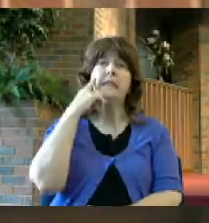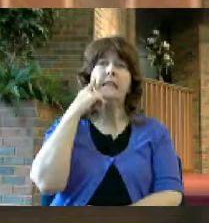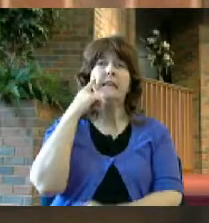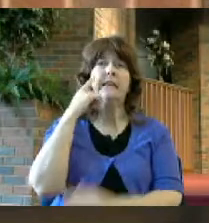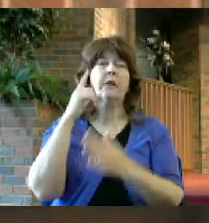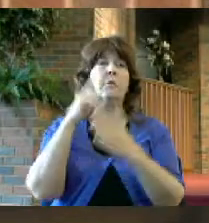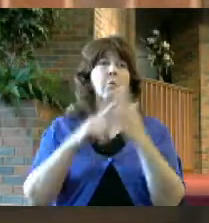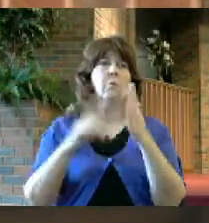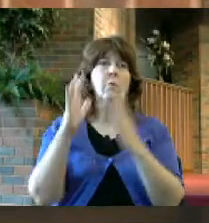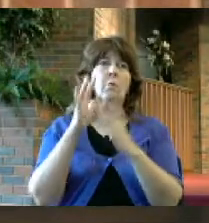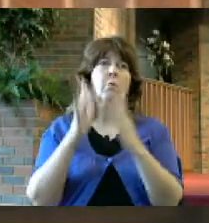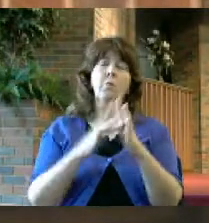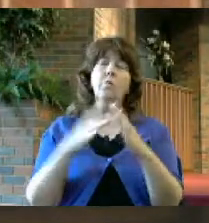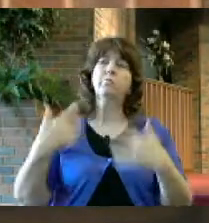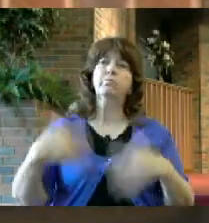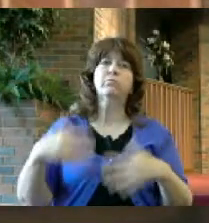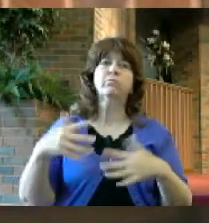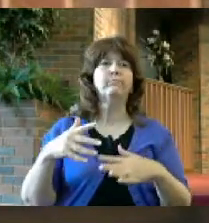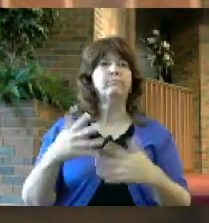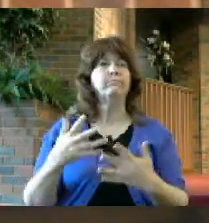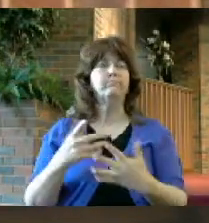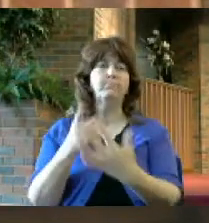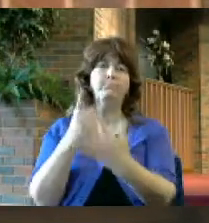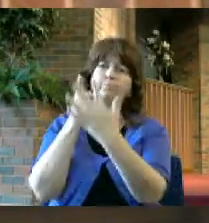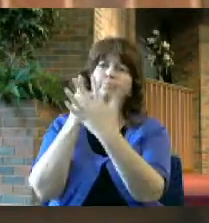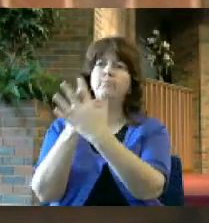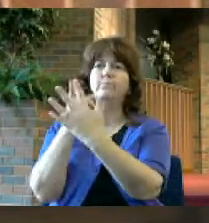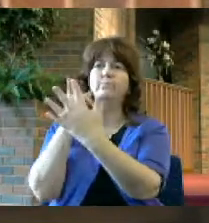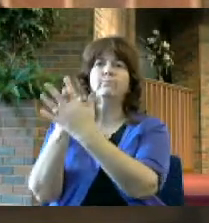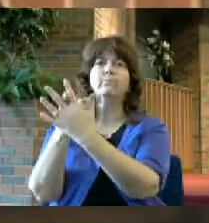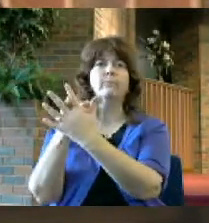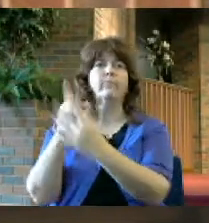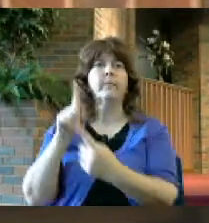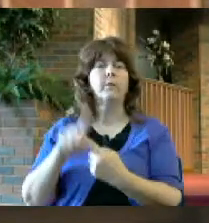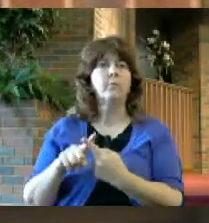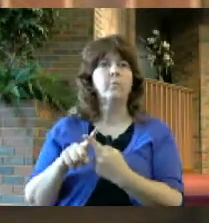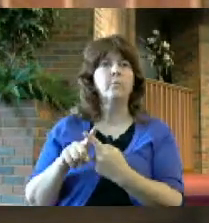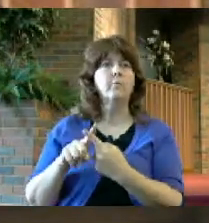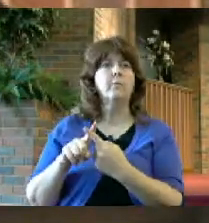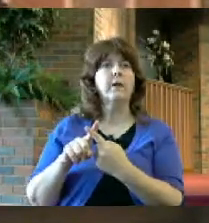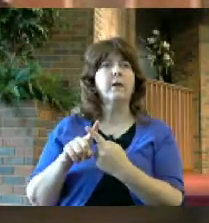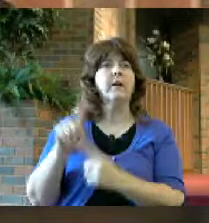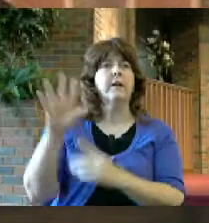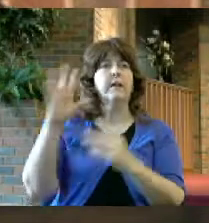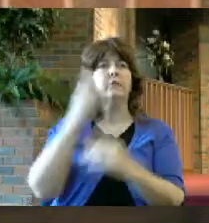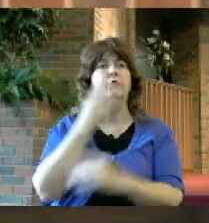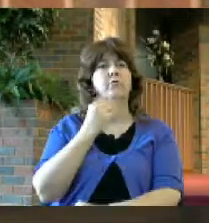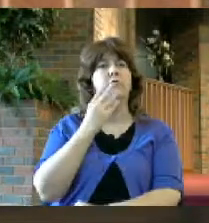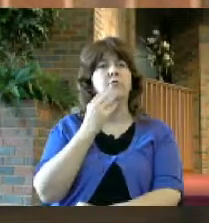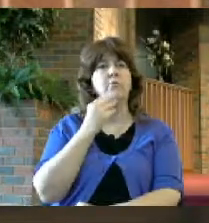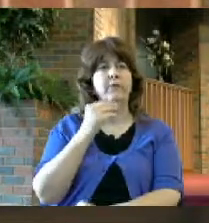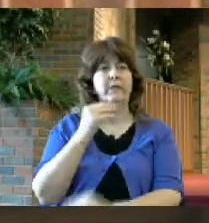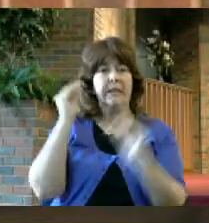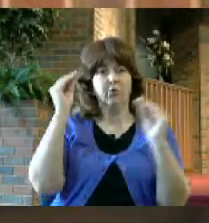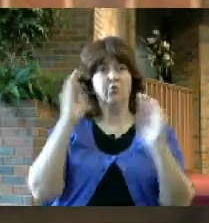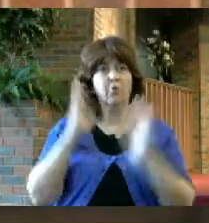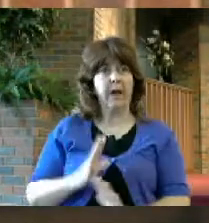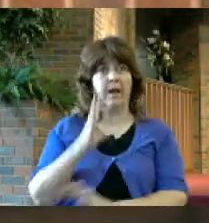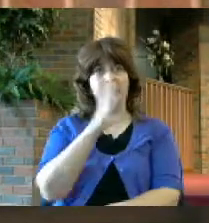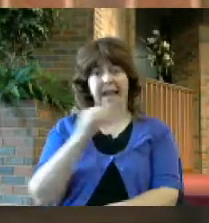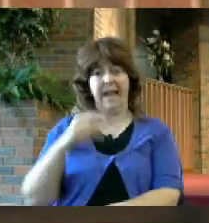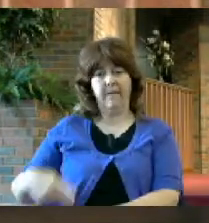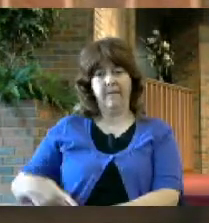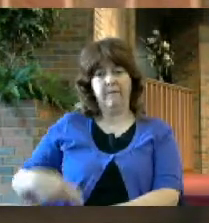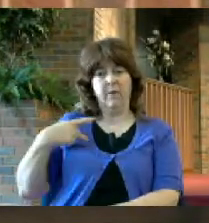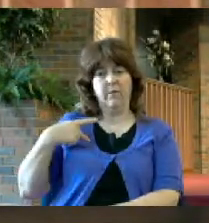made to those who are scribes and Pharisees, and certainly he does in Matthew chapter 23. But there's also another statement here that I'm